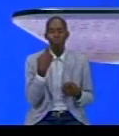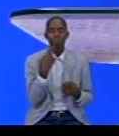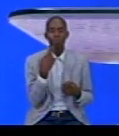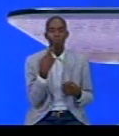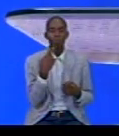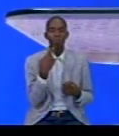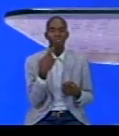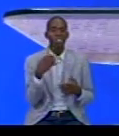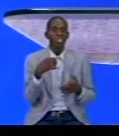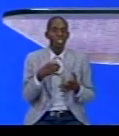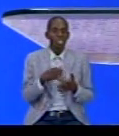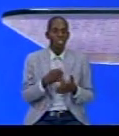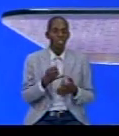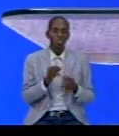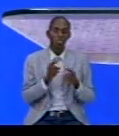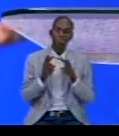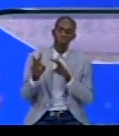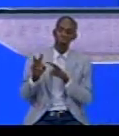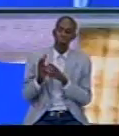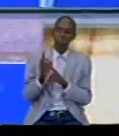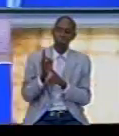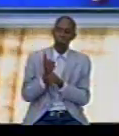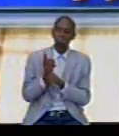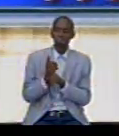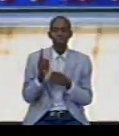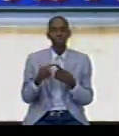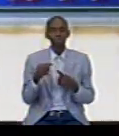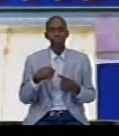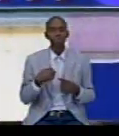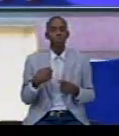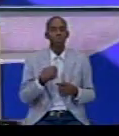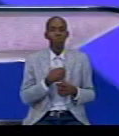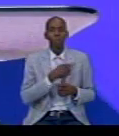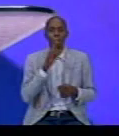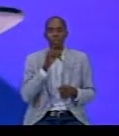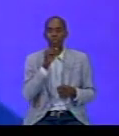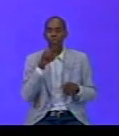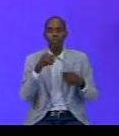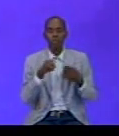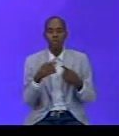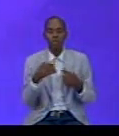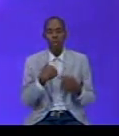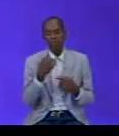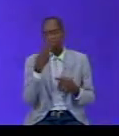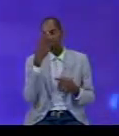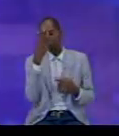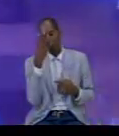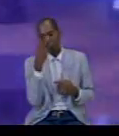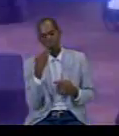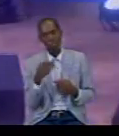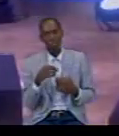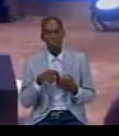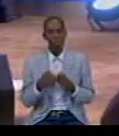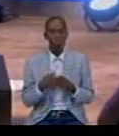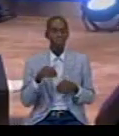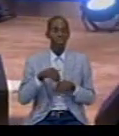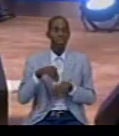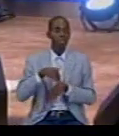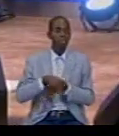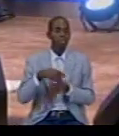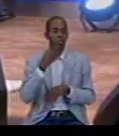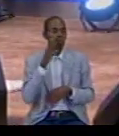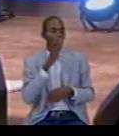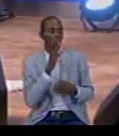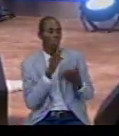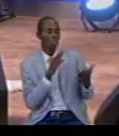seemed meet unto me. So we're not going to have any sleepless night. Who will be there? Who will be there? When